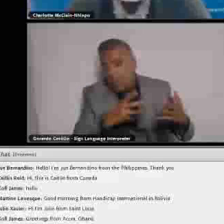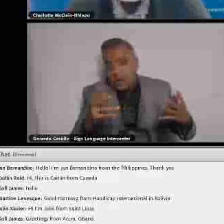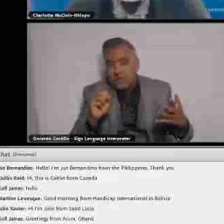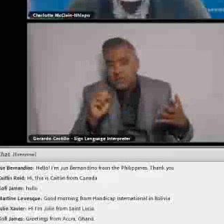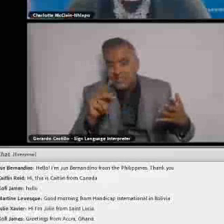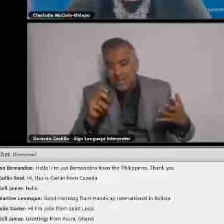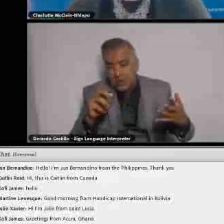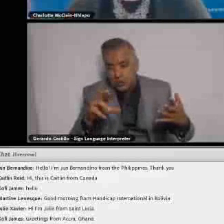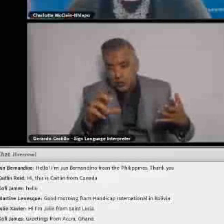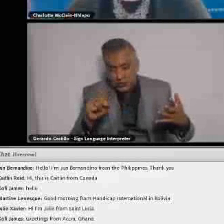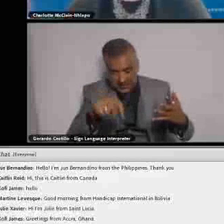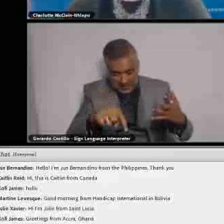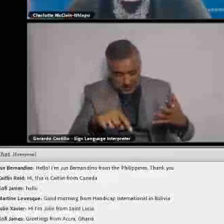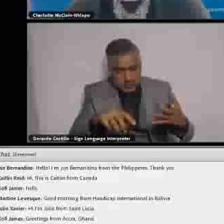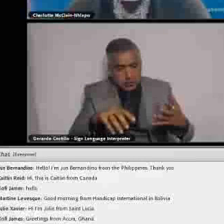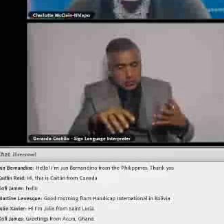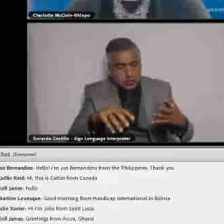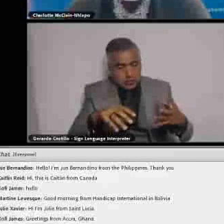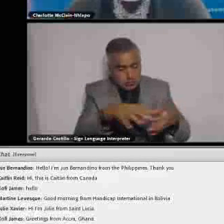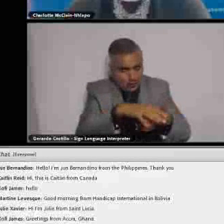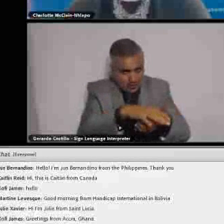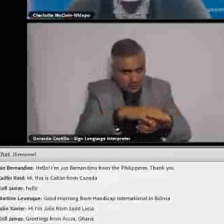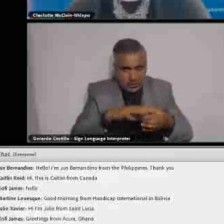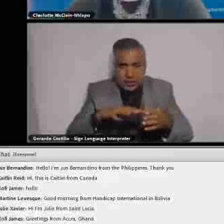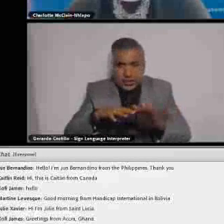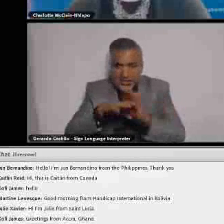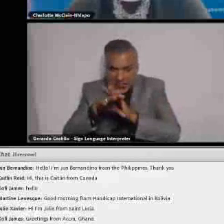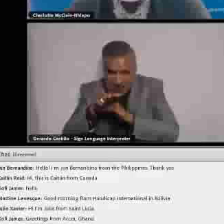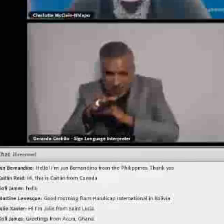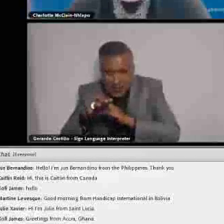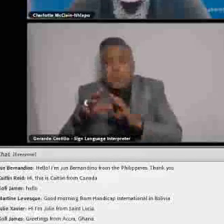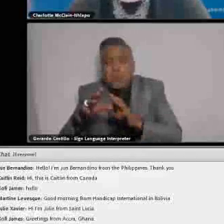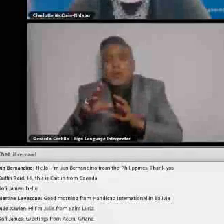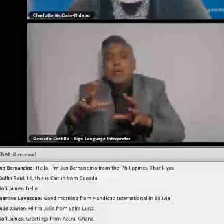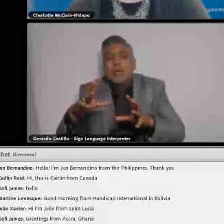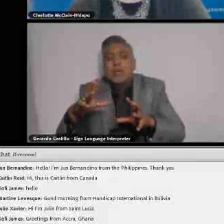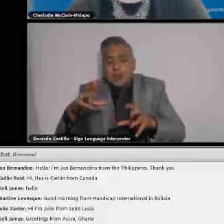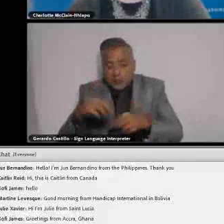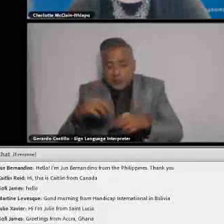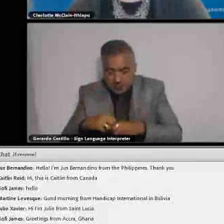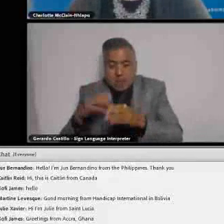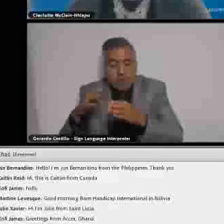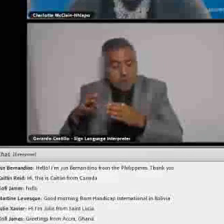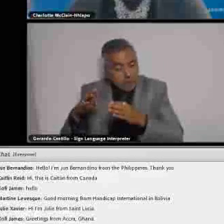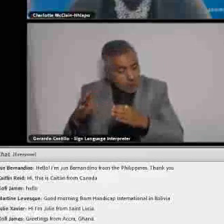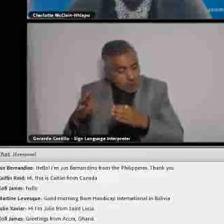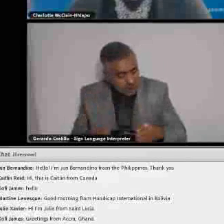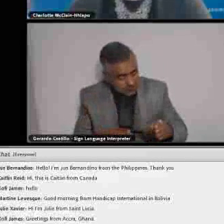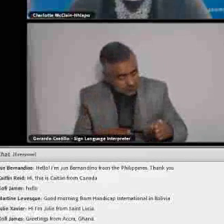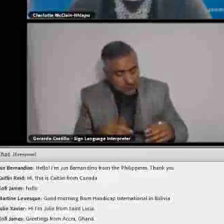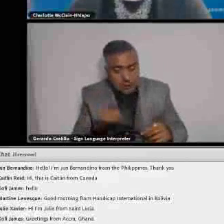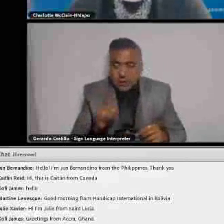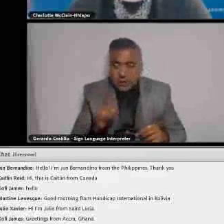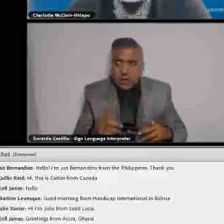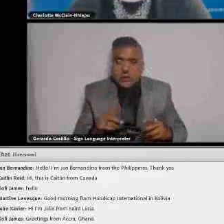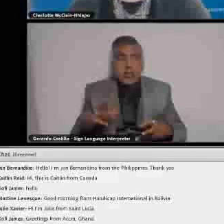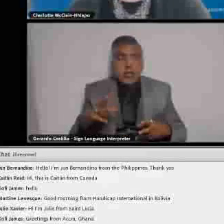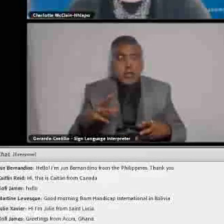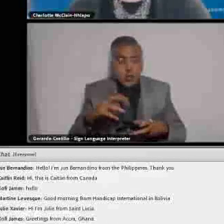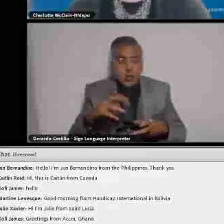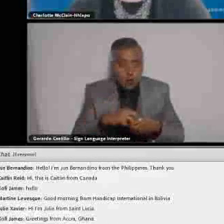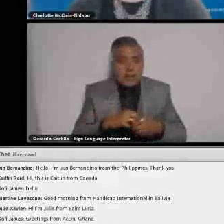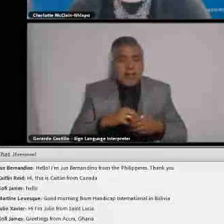provinces developed institutional inclusive contingency plans. They did inclusive simulations to make sure